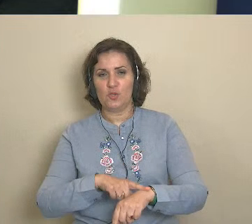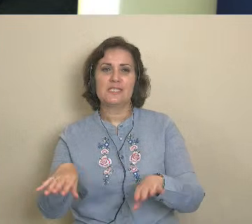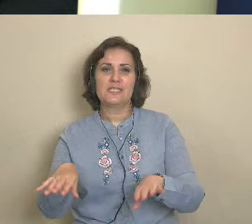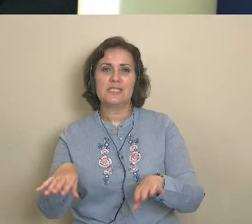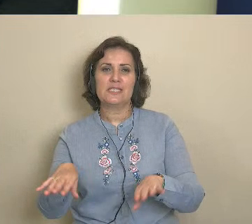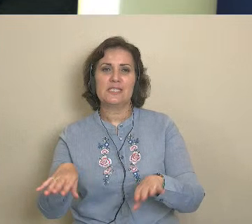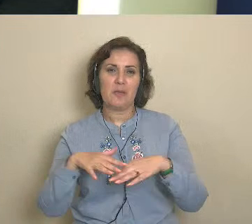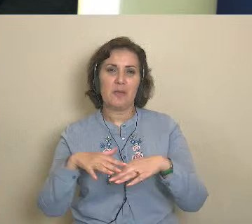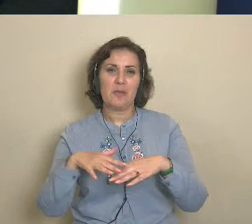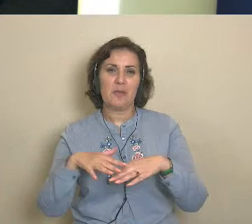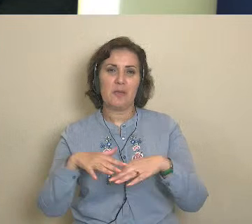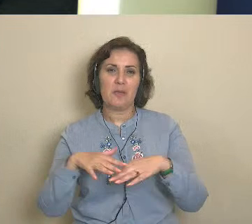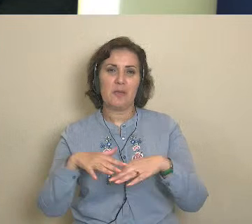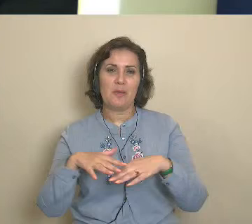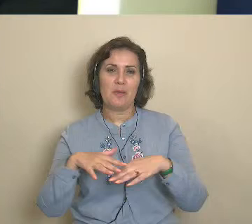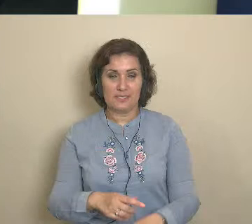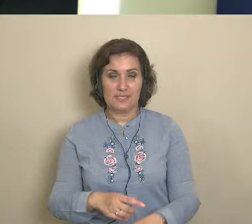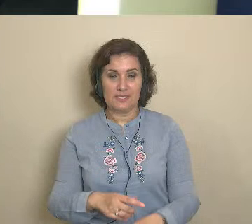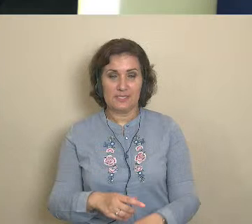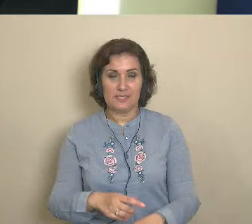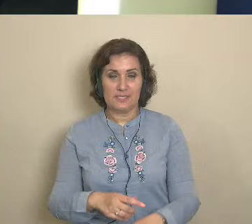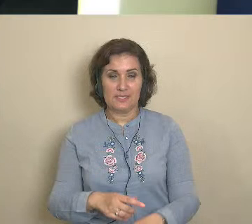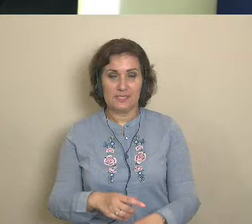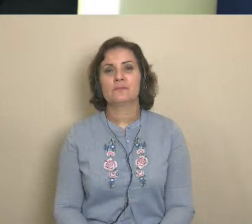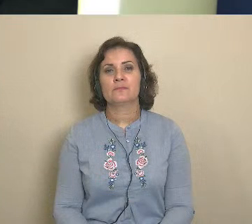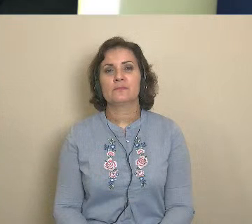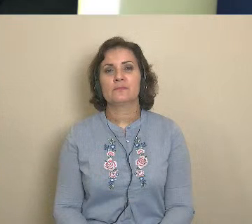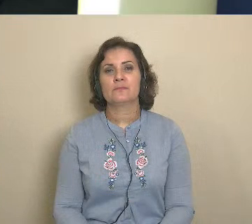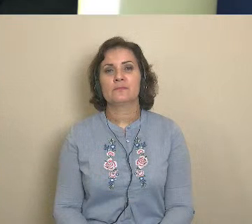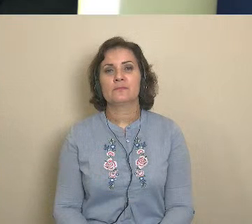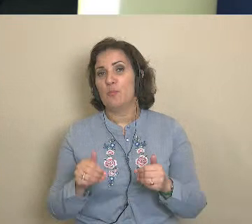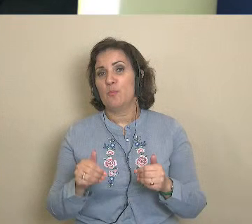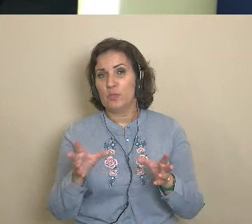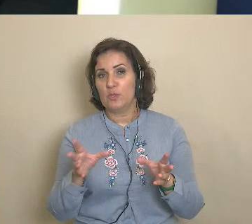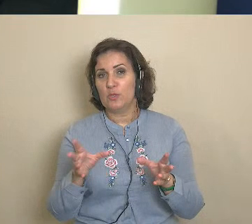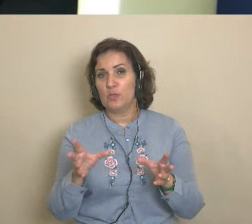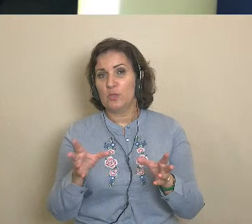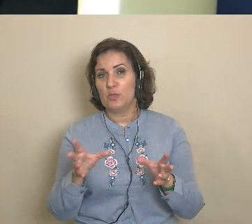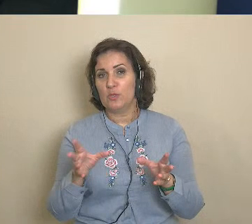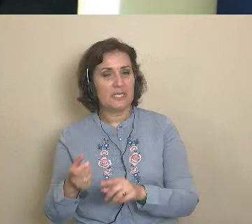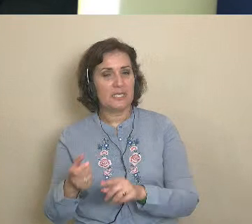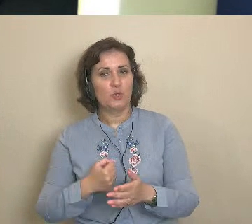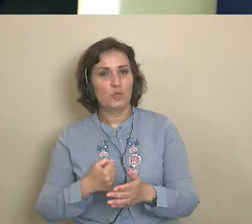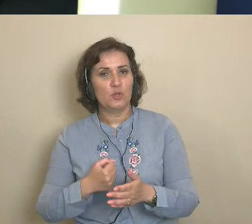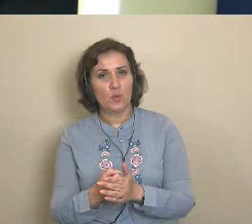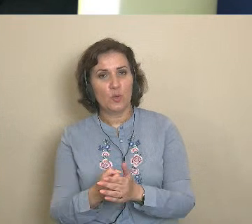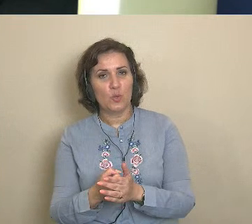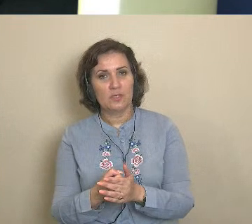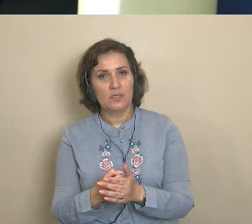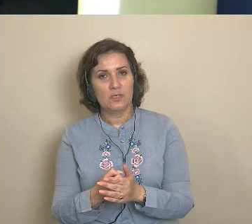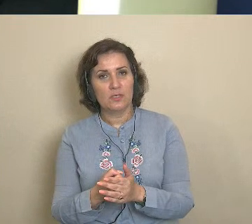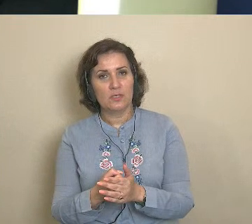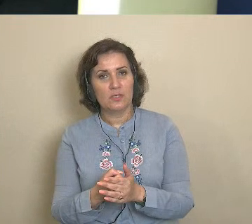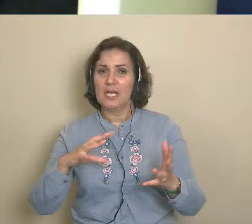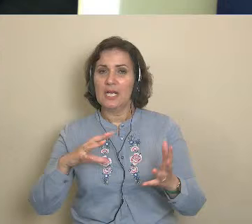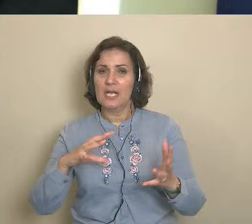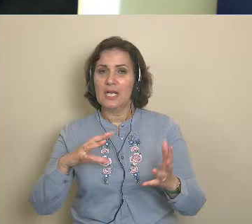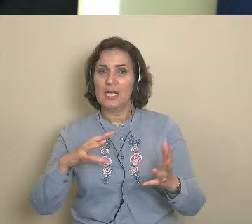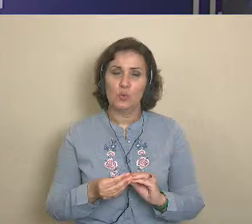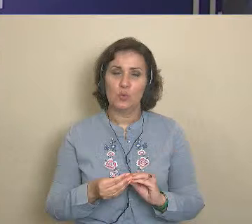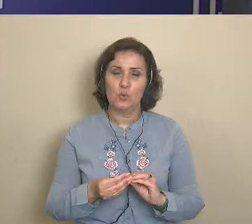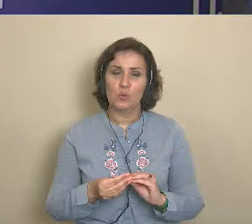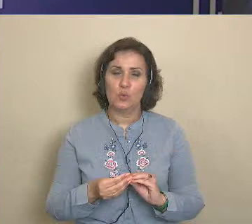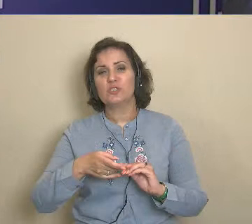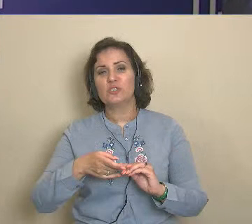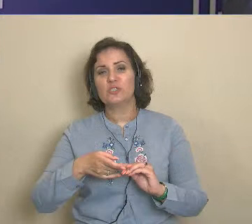many real ballots have been dropped into the ballot boxes. And that depends a lot on the quality of